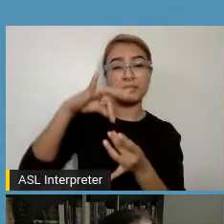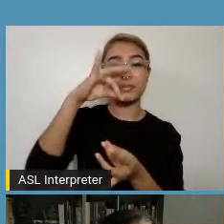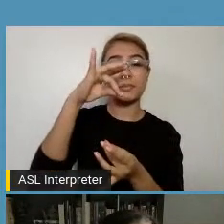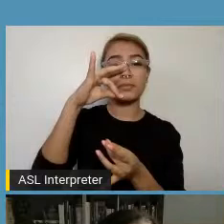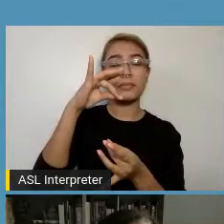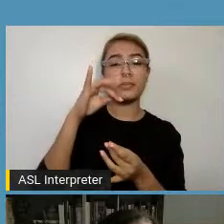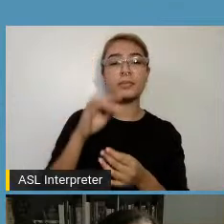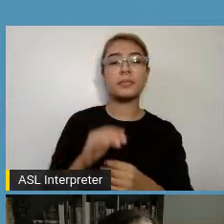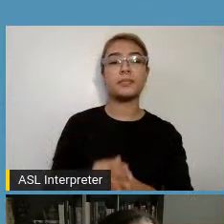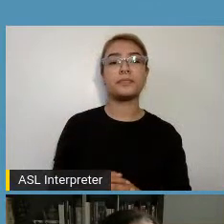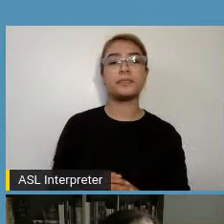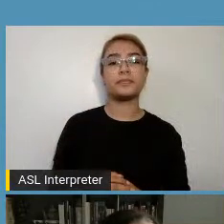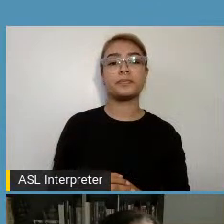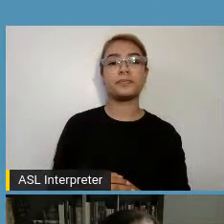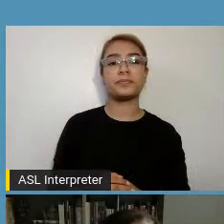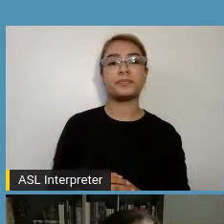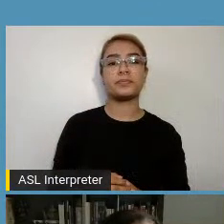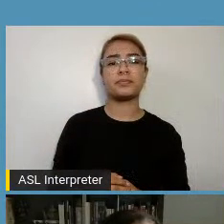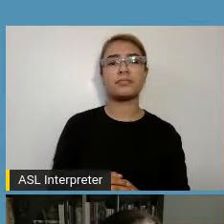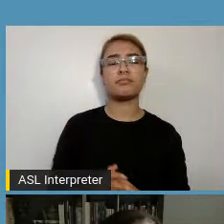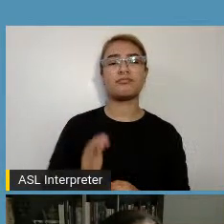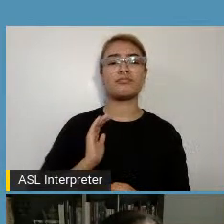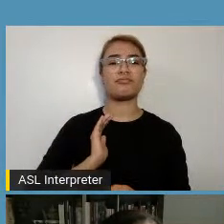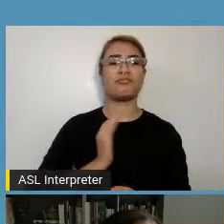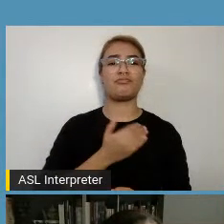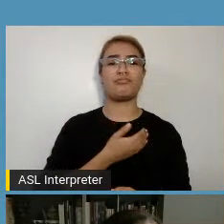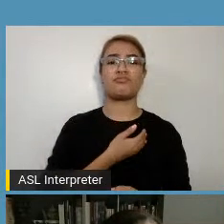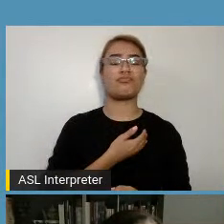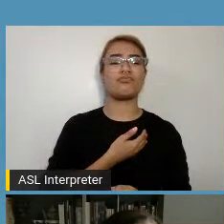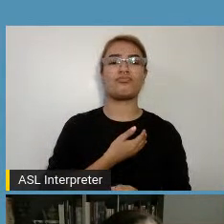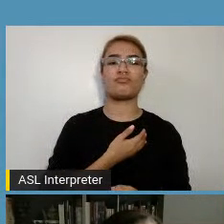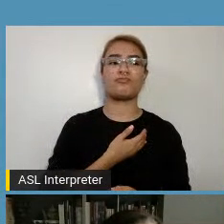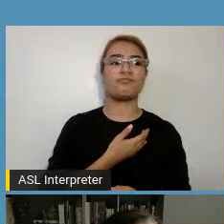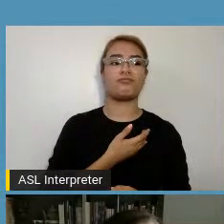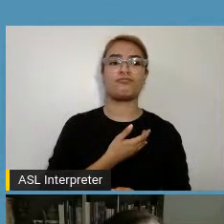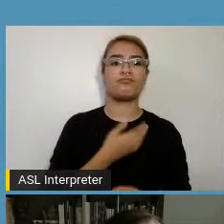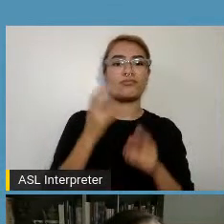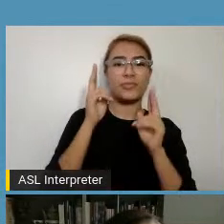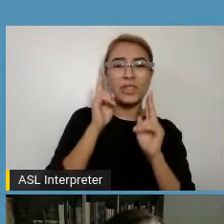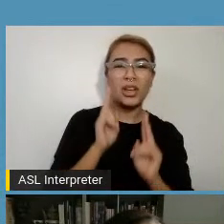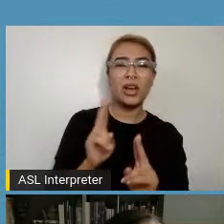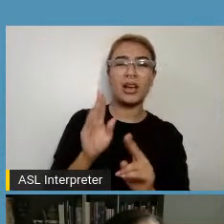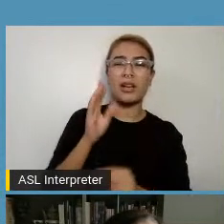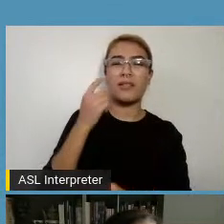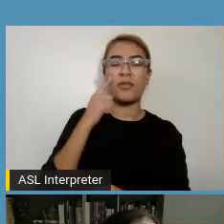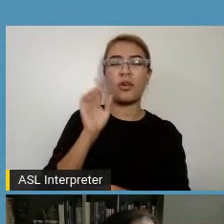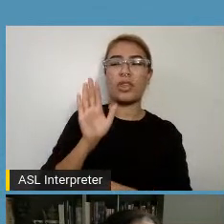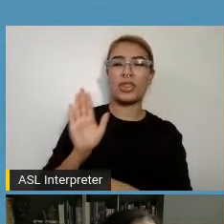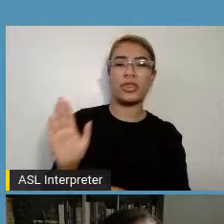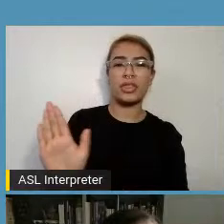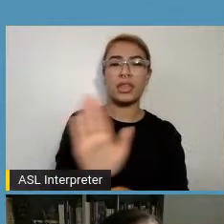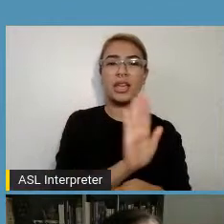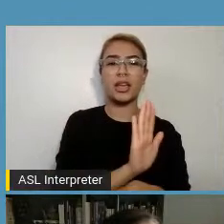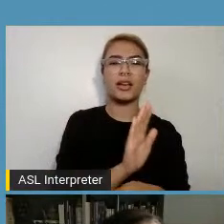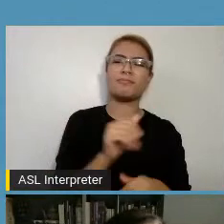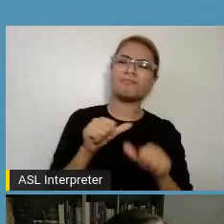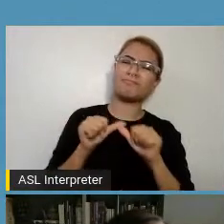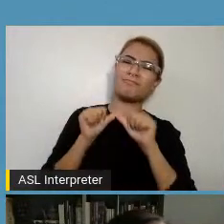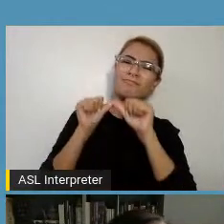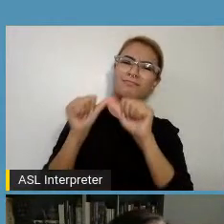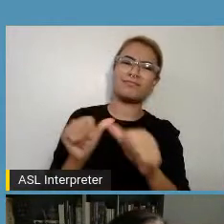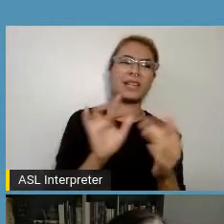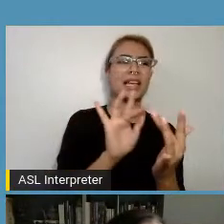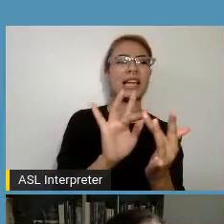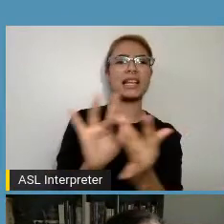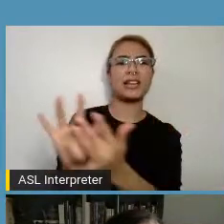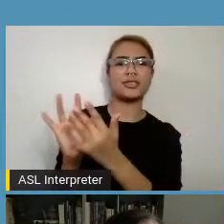do so in our reverence for their resilience in persevering in preserving their connections to the